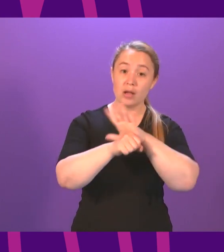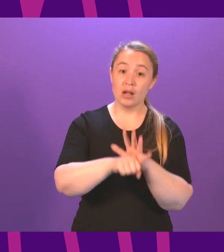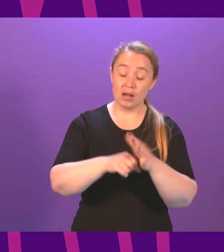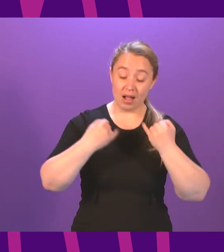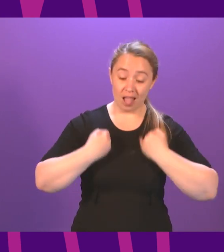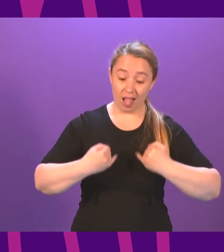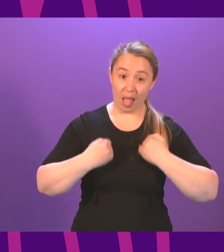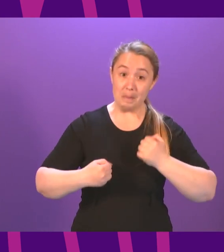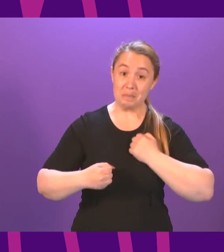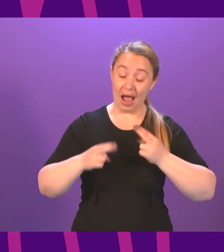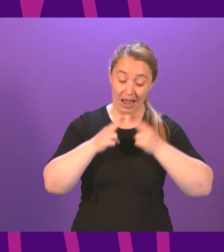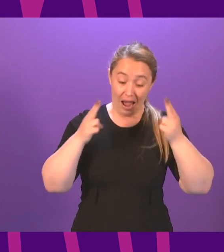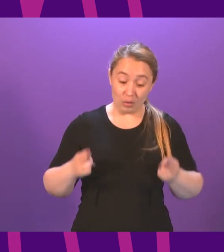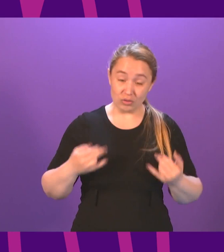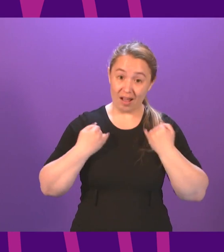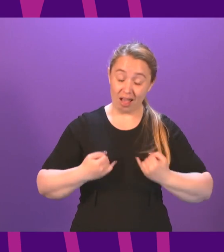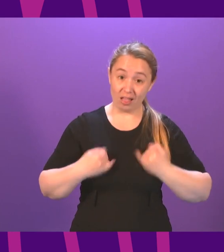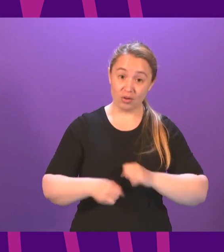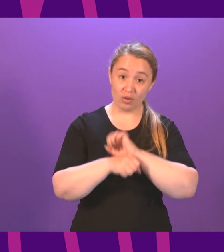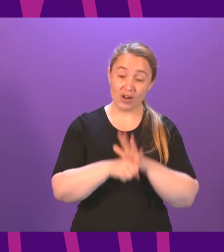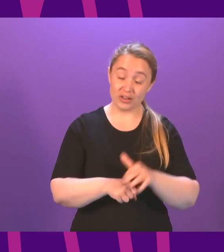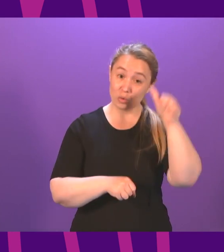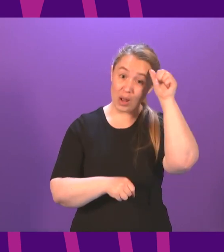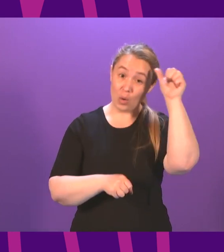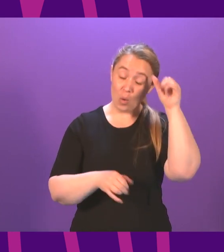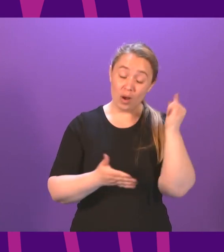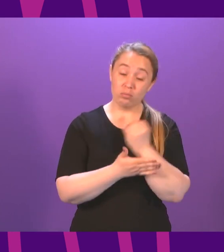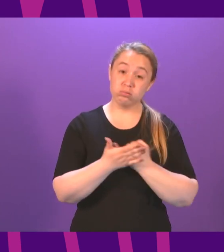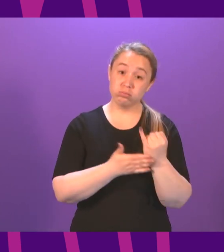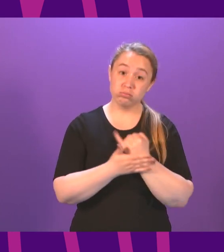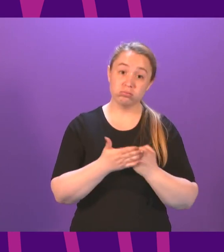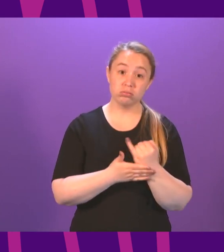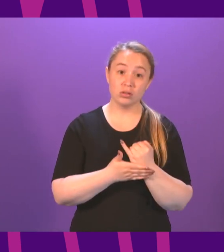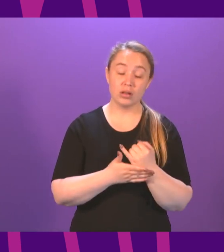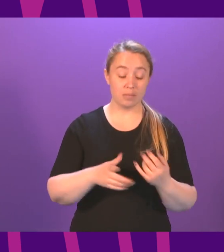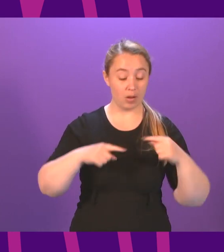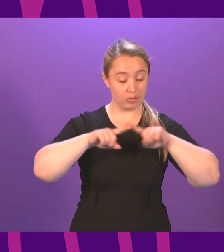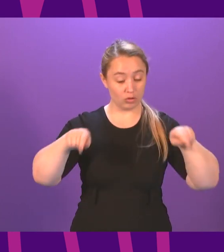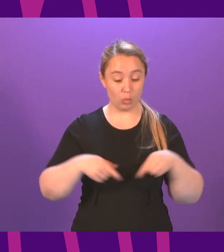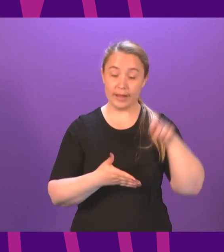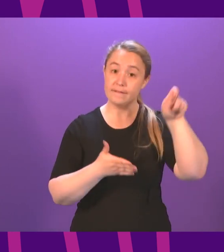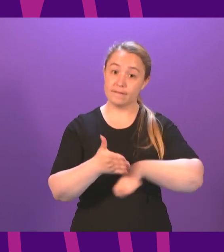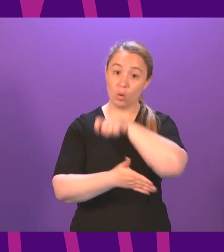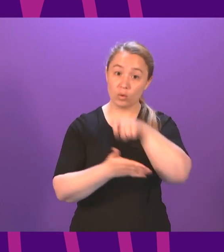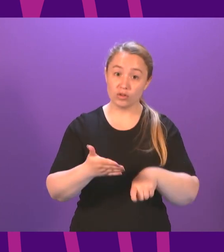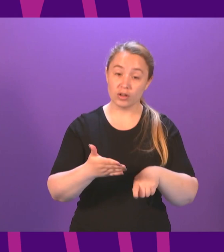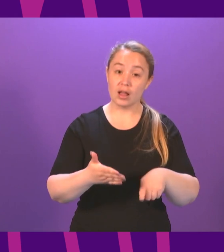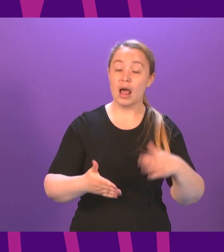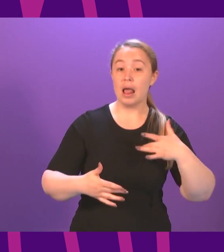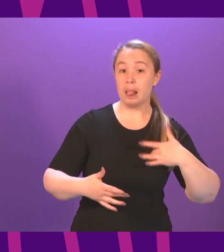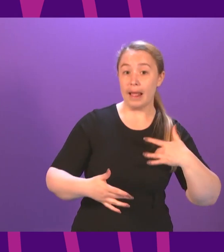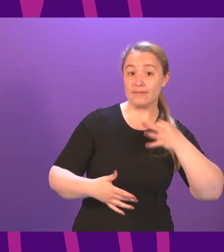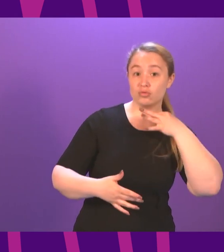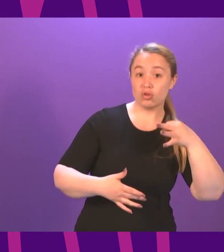my own home right now, I know that all too well. But even if, as we all hope, the immediate risk to lives has passed in the